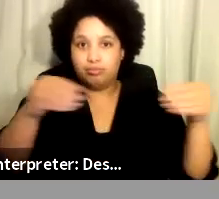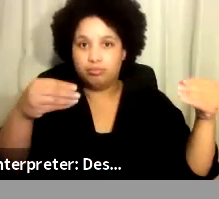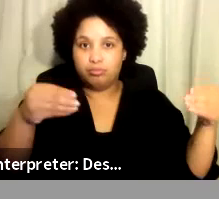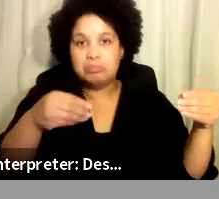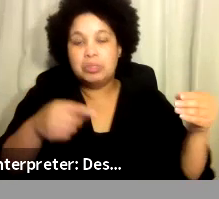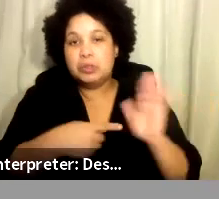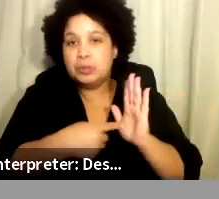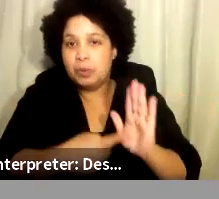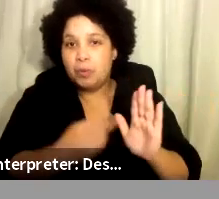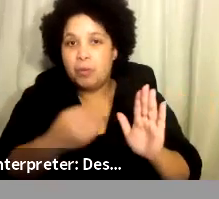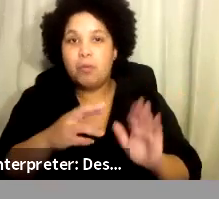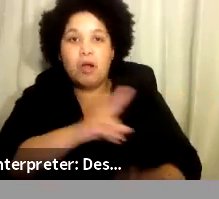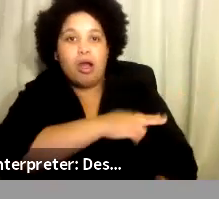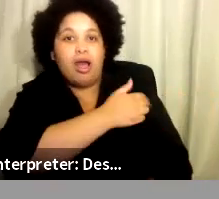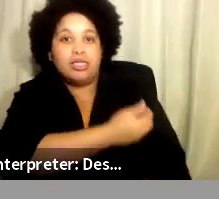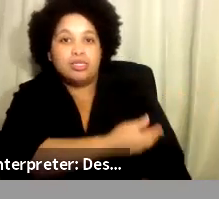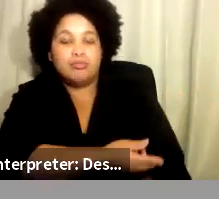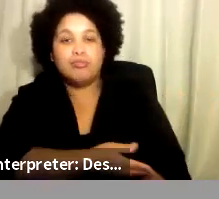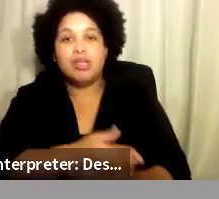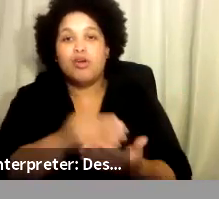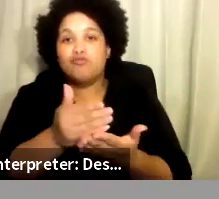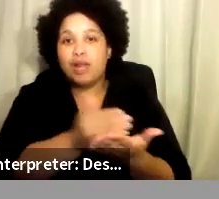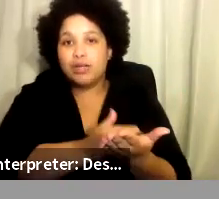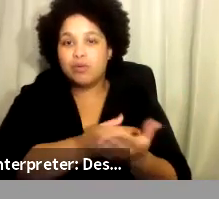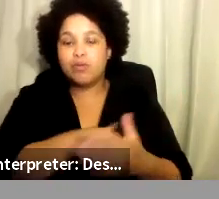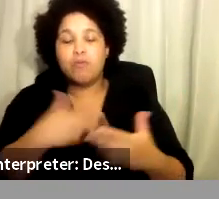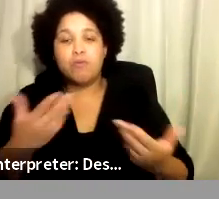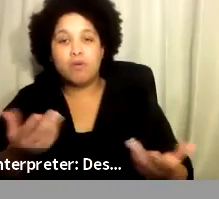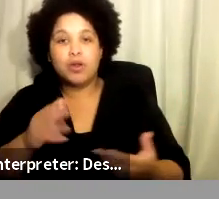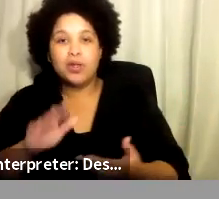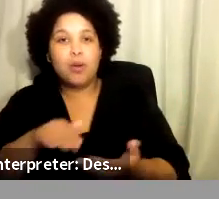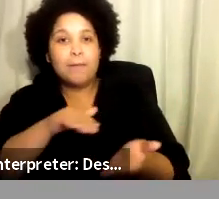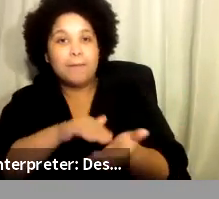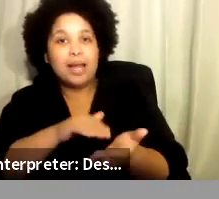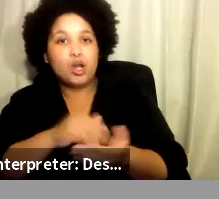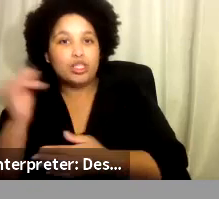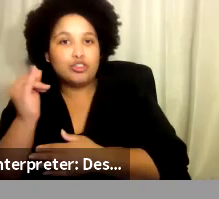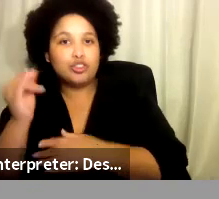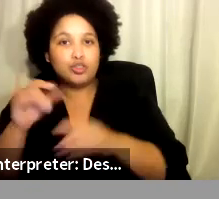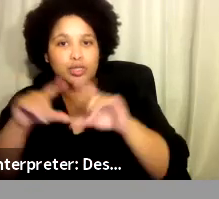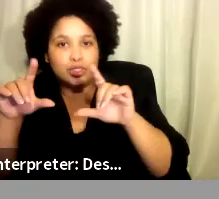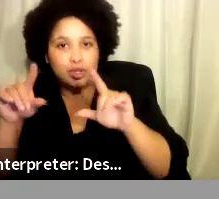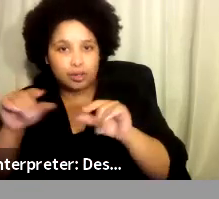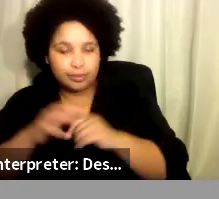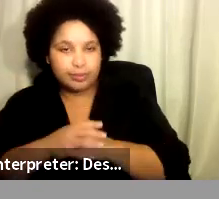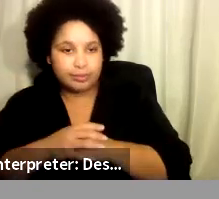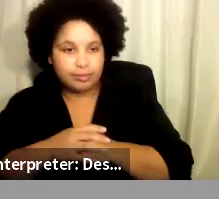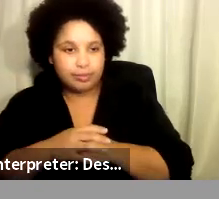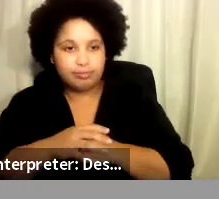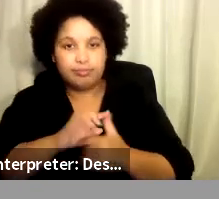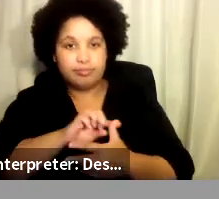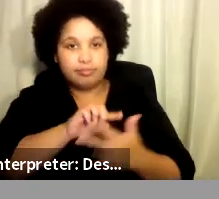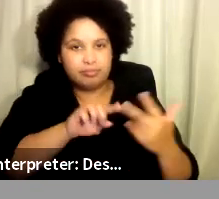birth certificate, a hospital record, or your medical insurance card. The